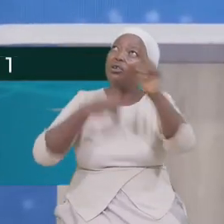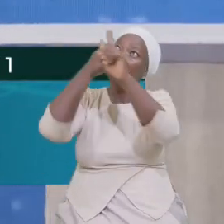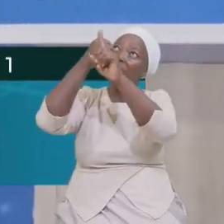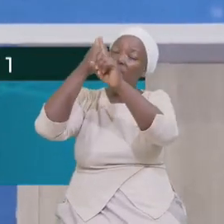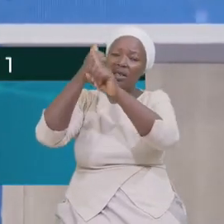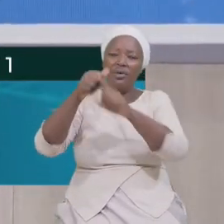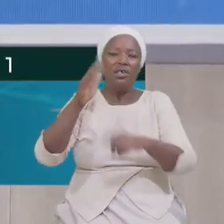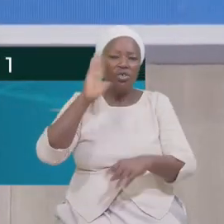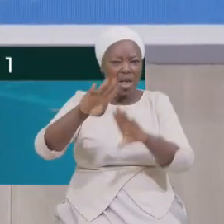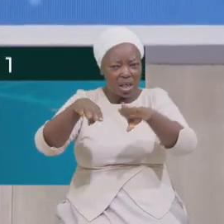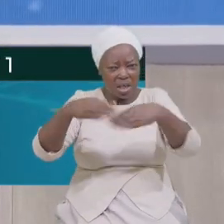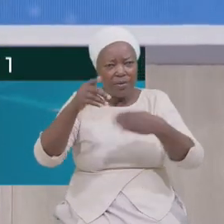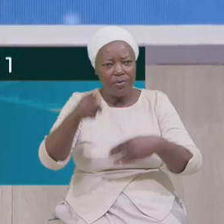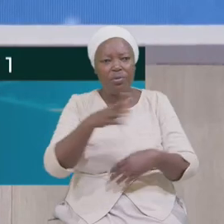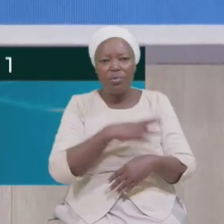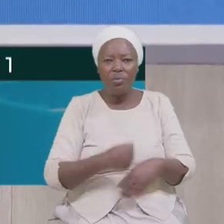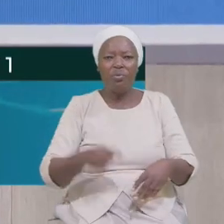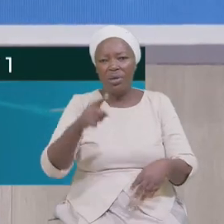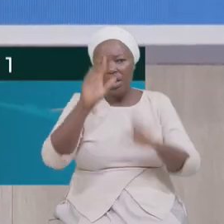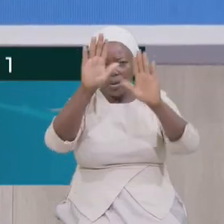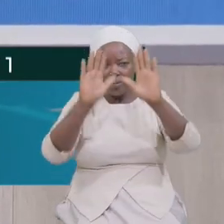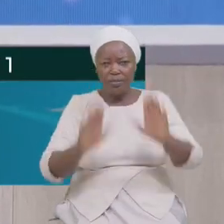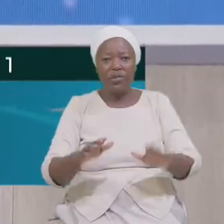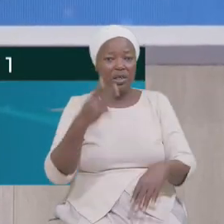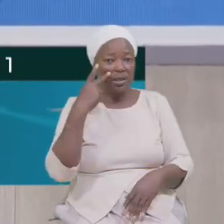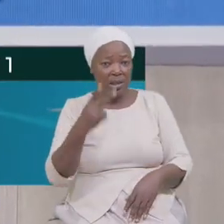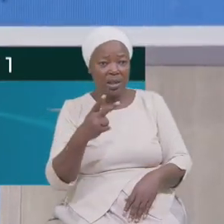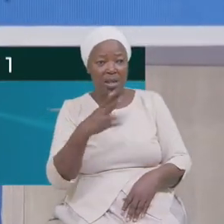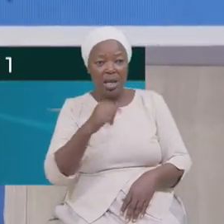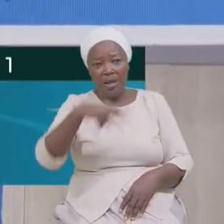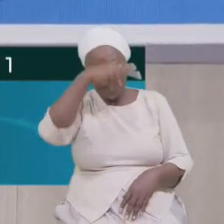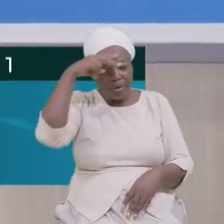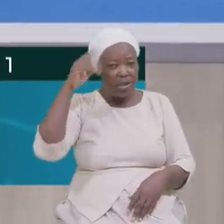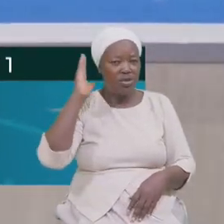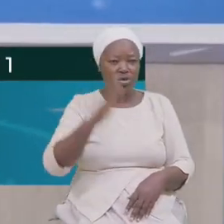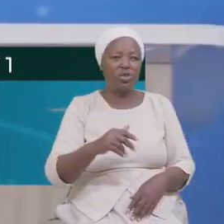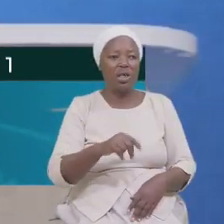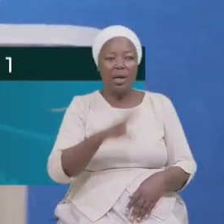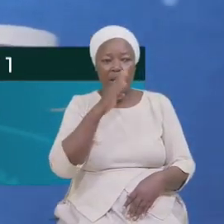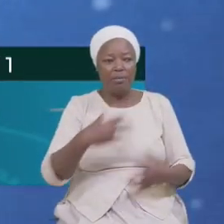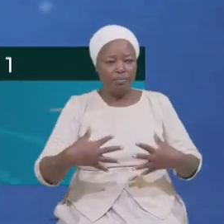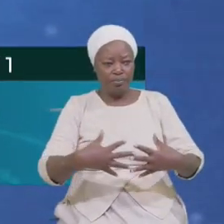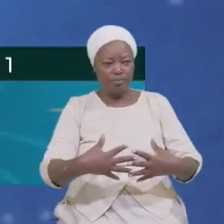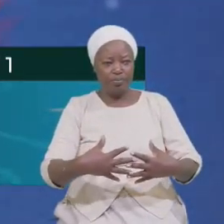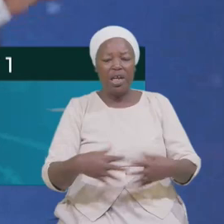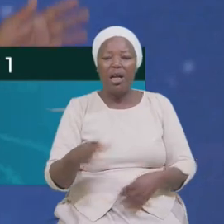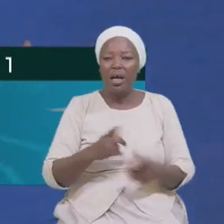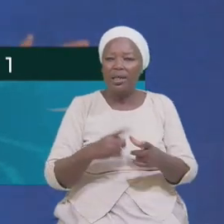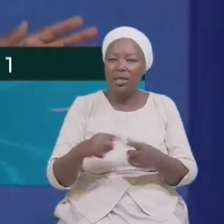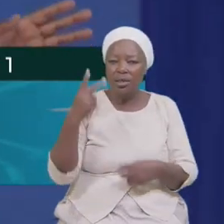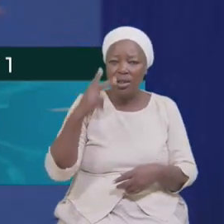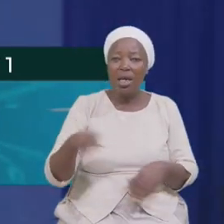you a sign. Behold, a virgin shall conceive. The Lord has to go through